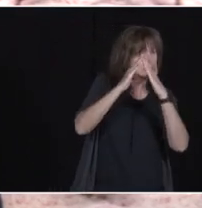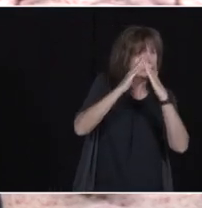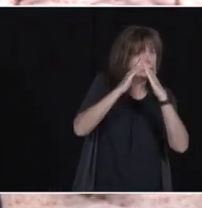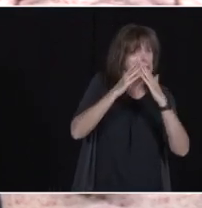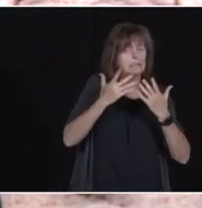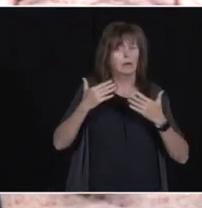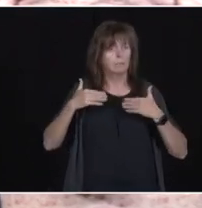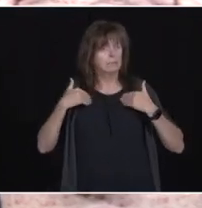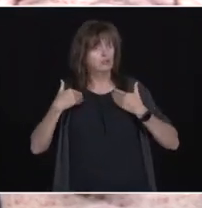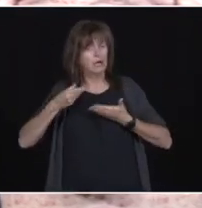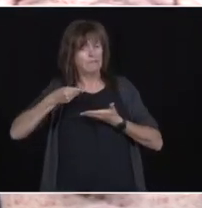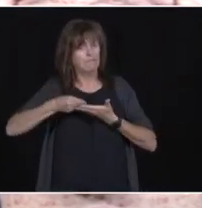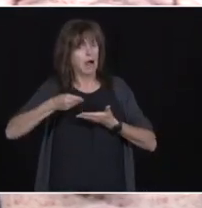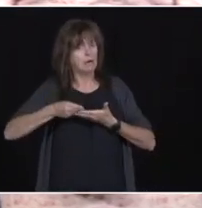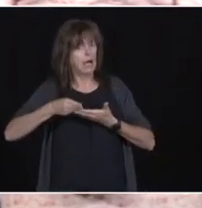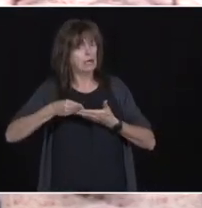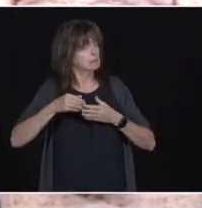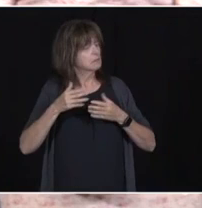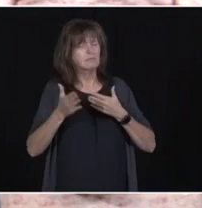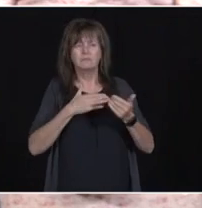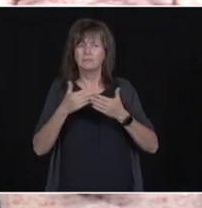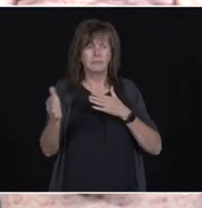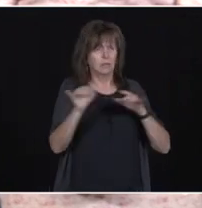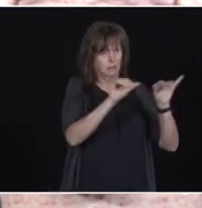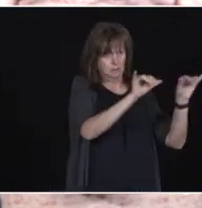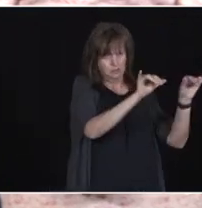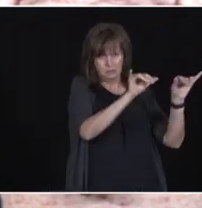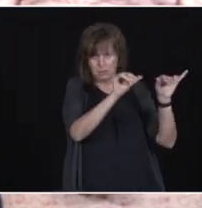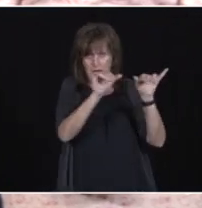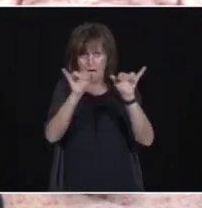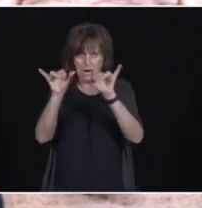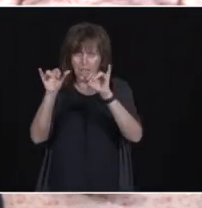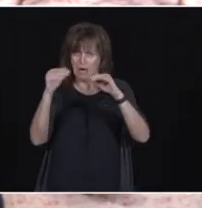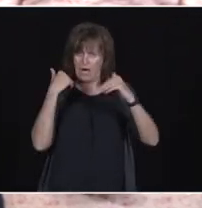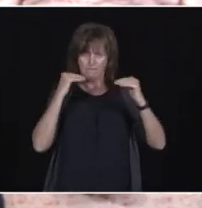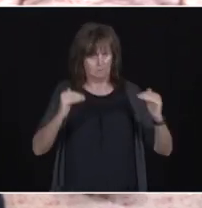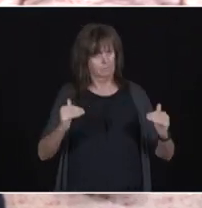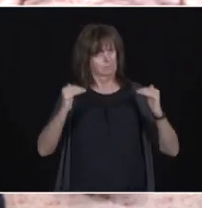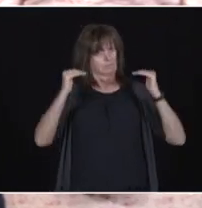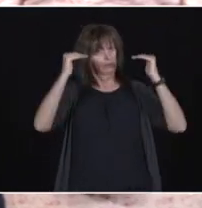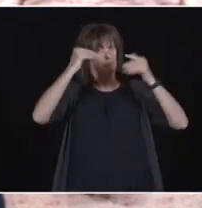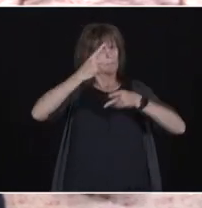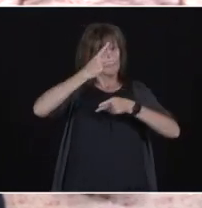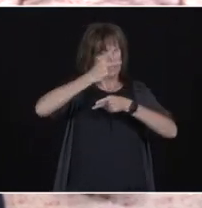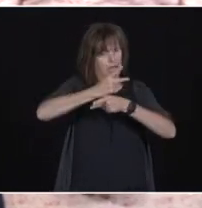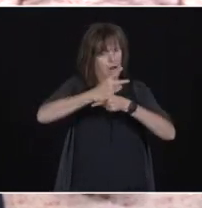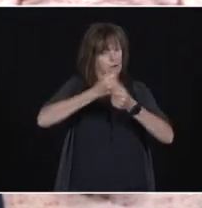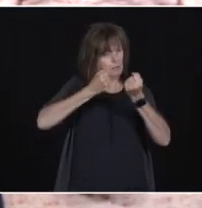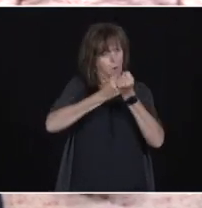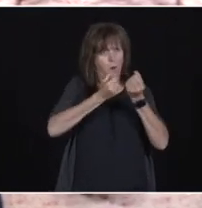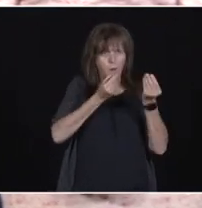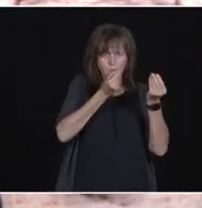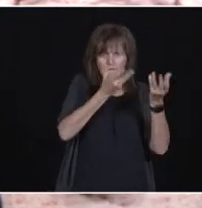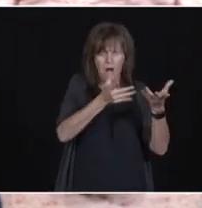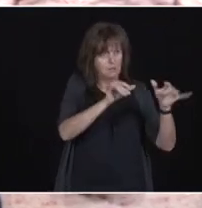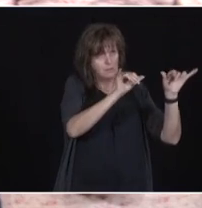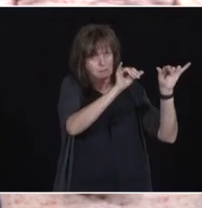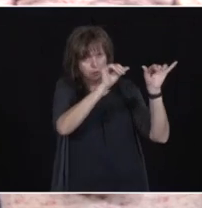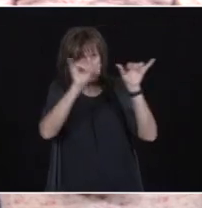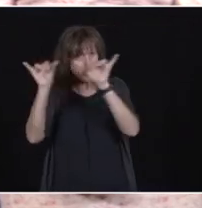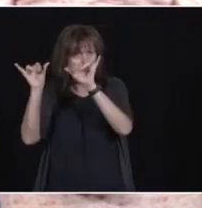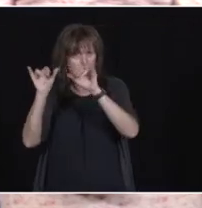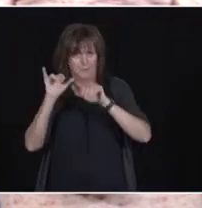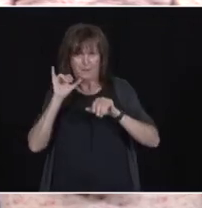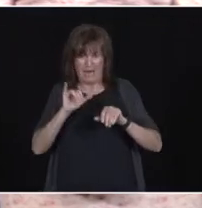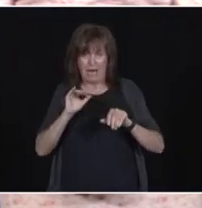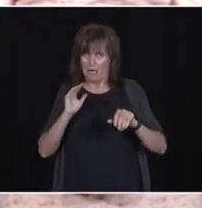care that's possible and the very highest quality that's possible, then I think we have the foundation that's critical as we